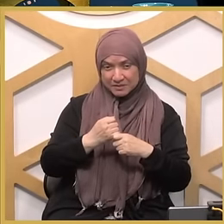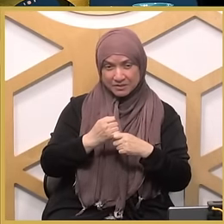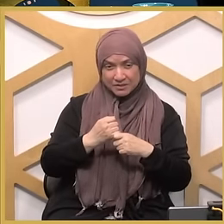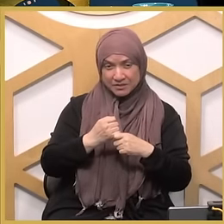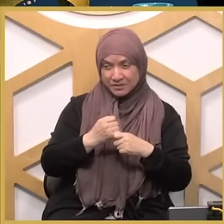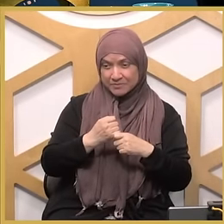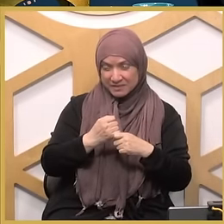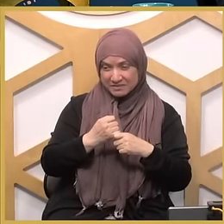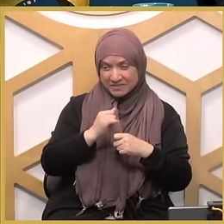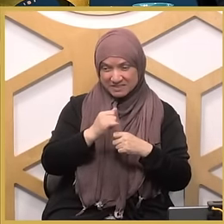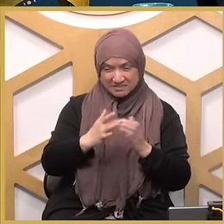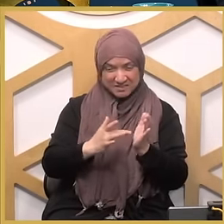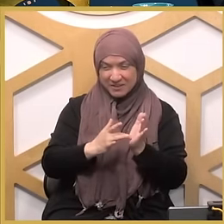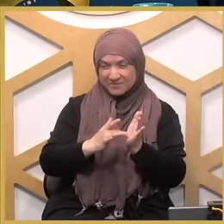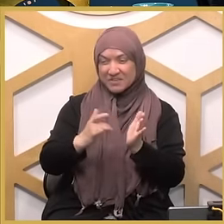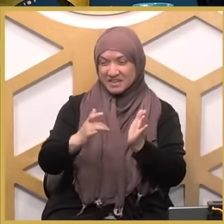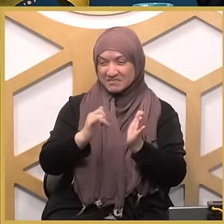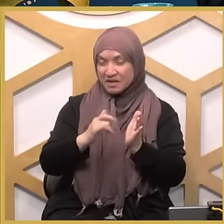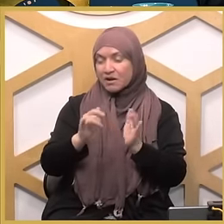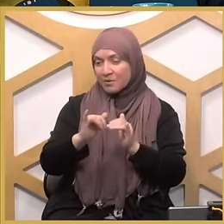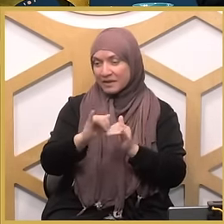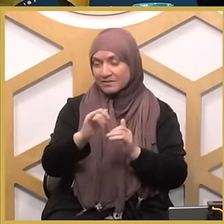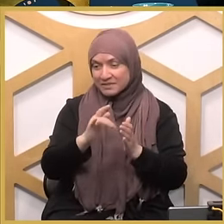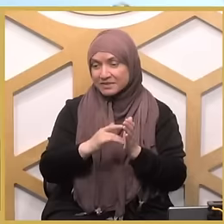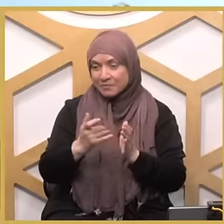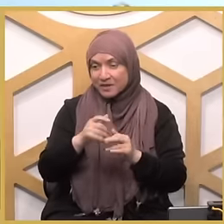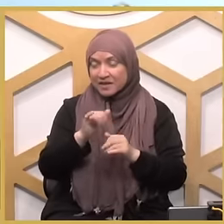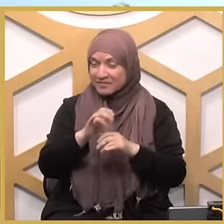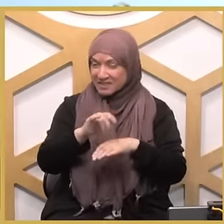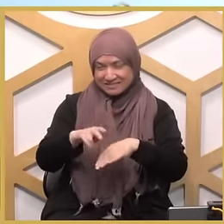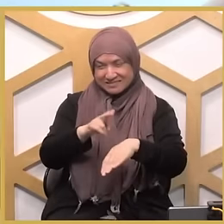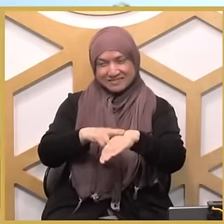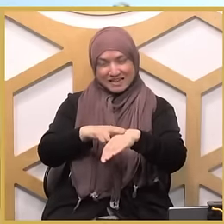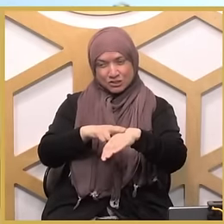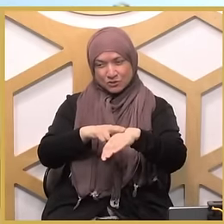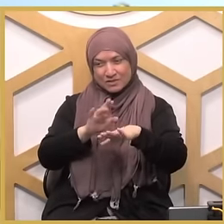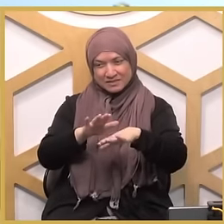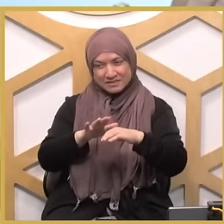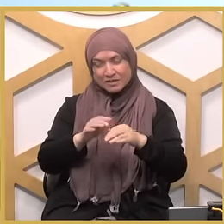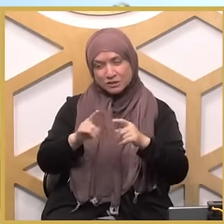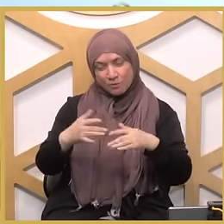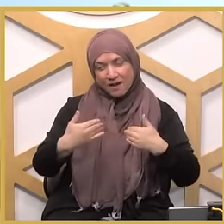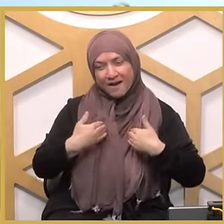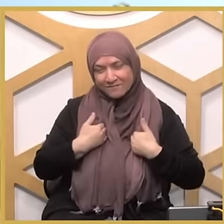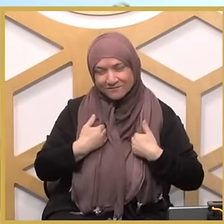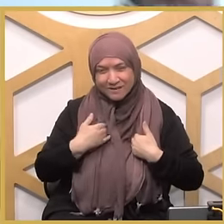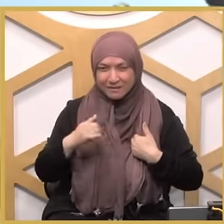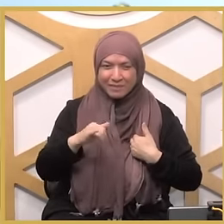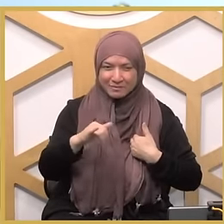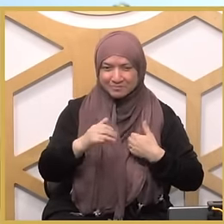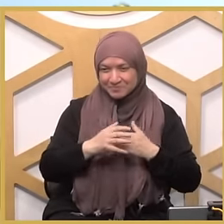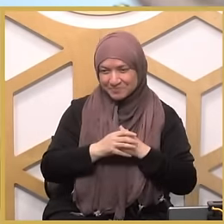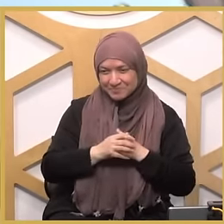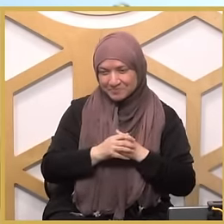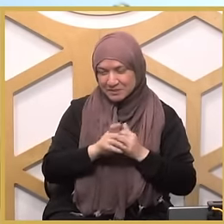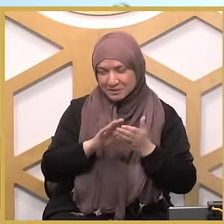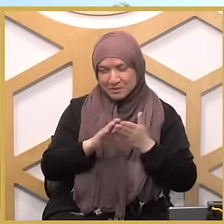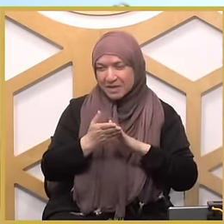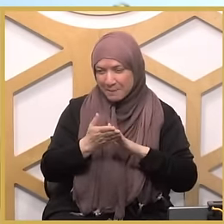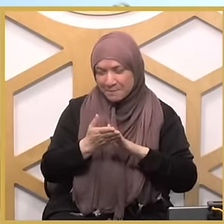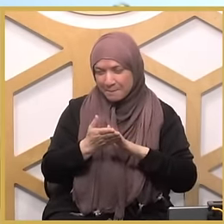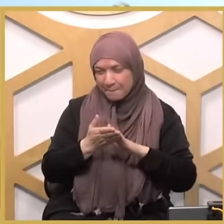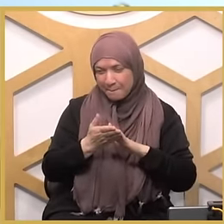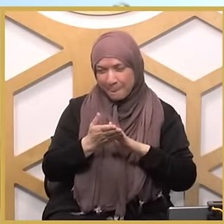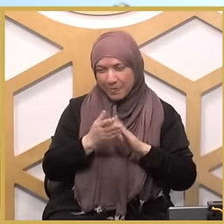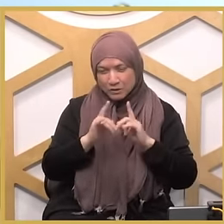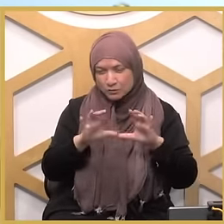subhanahu wa ta'ala. And then there are sins that are unnatural, and you have to almost cultivate something that's unnatural and perverted, and then act upon it, and those are even worse than